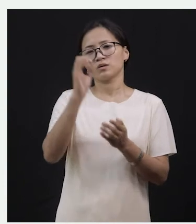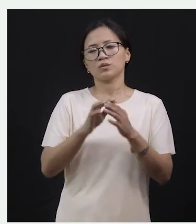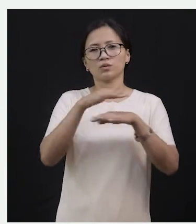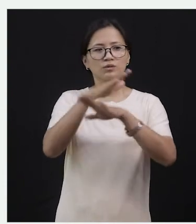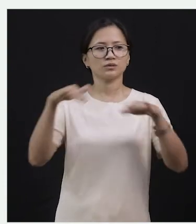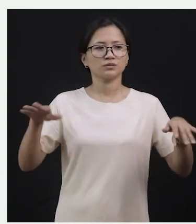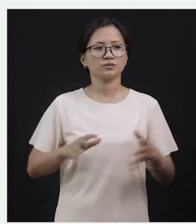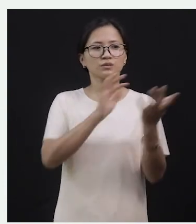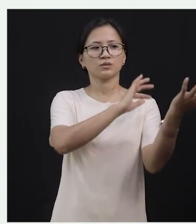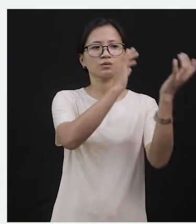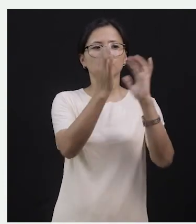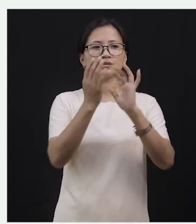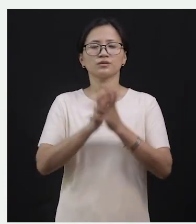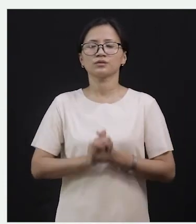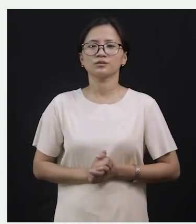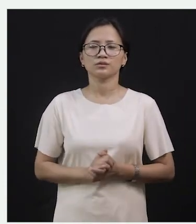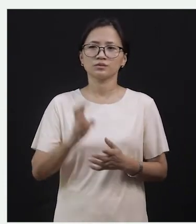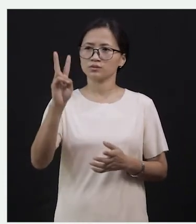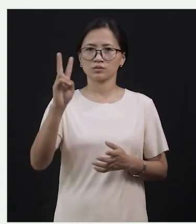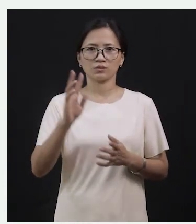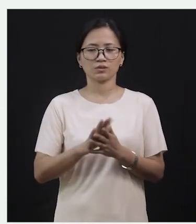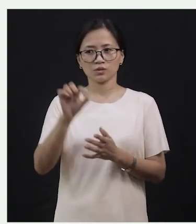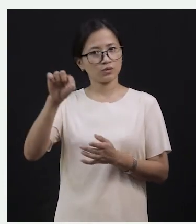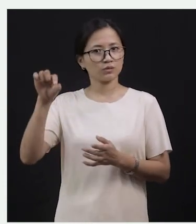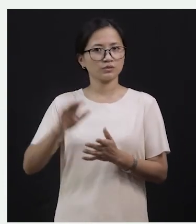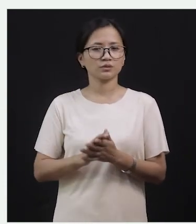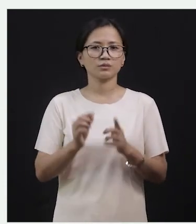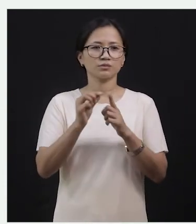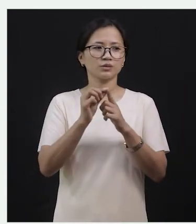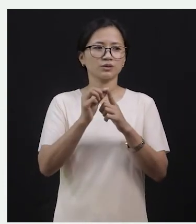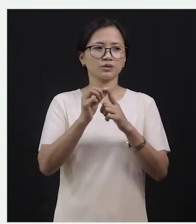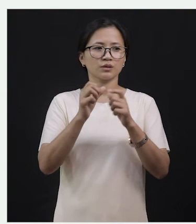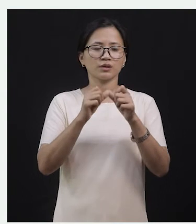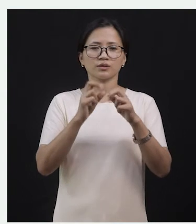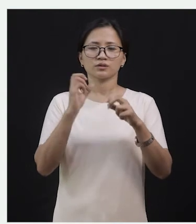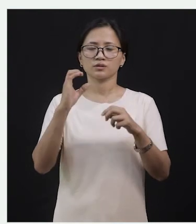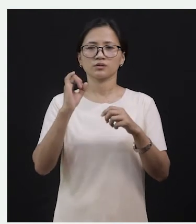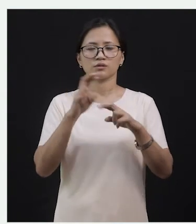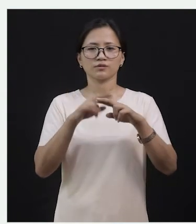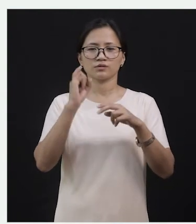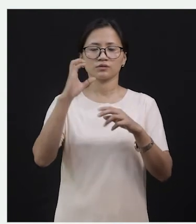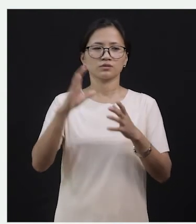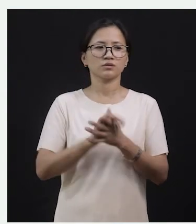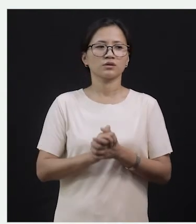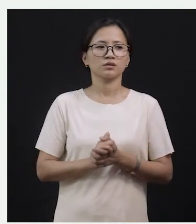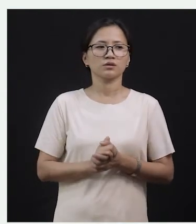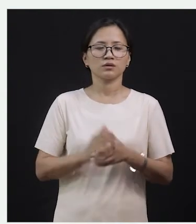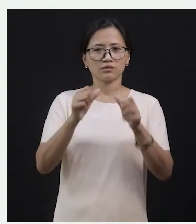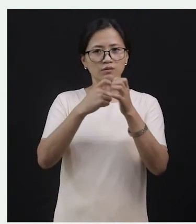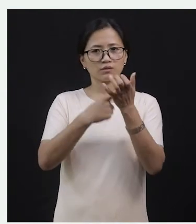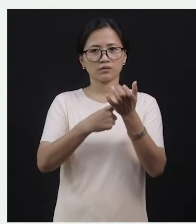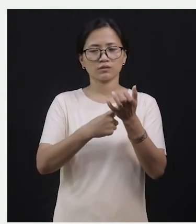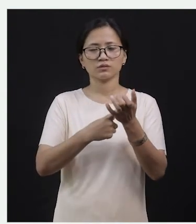in the world is, we have two options, Pacific and Arctic. So the answer is